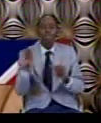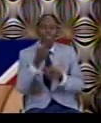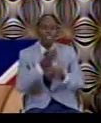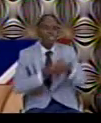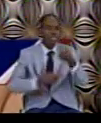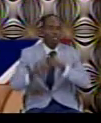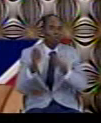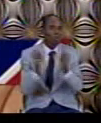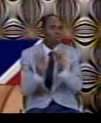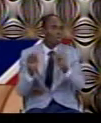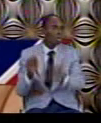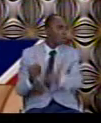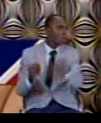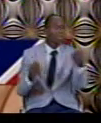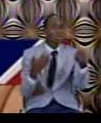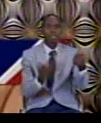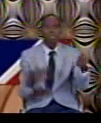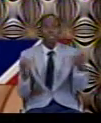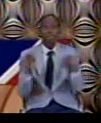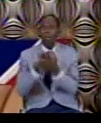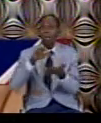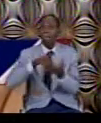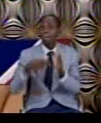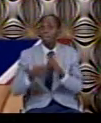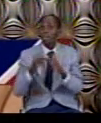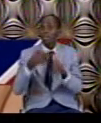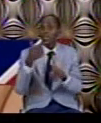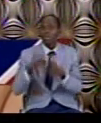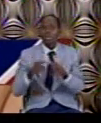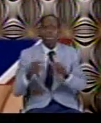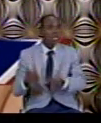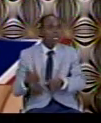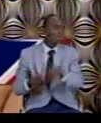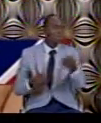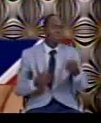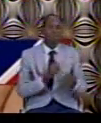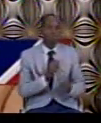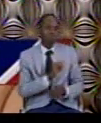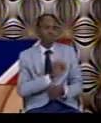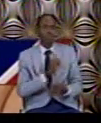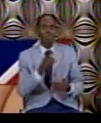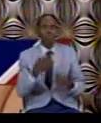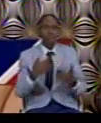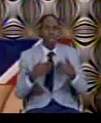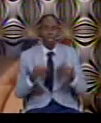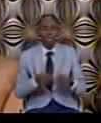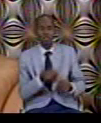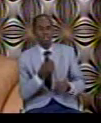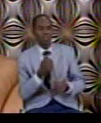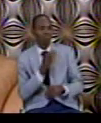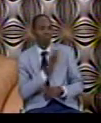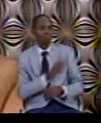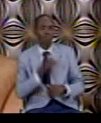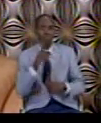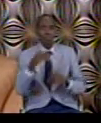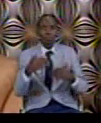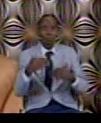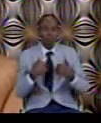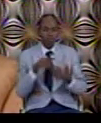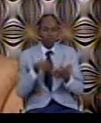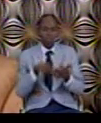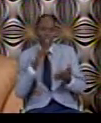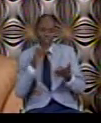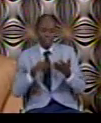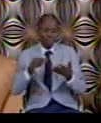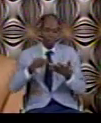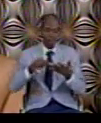with any other thing. That means then, any other quality you have, any other characteristic you have, you are this, you are this,